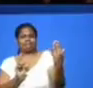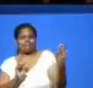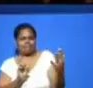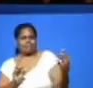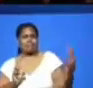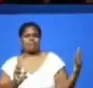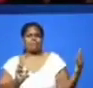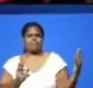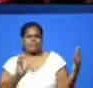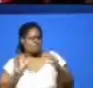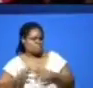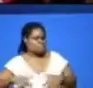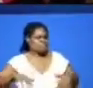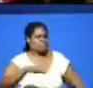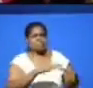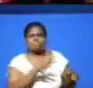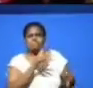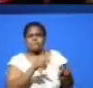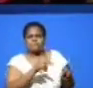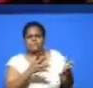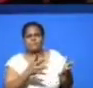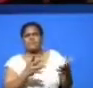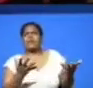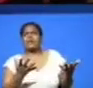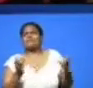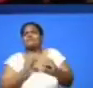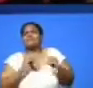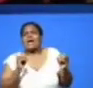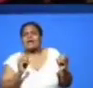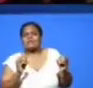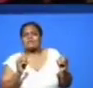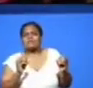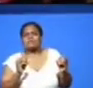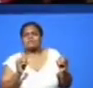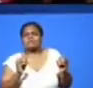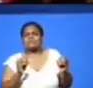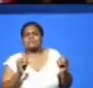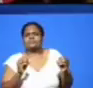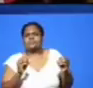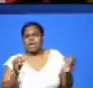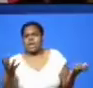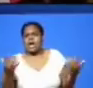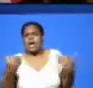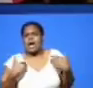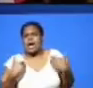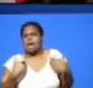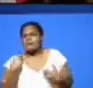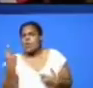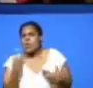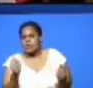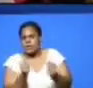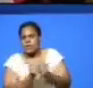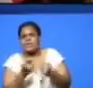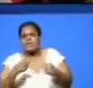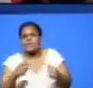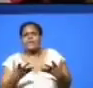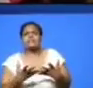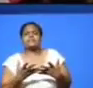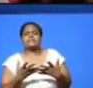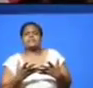ungodliness. One man armed with nothing else but the plain thus said the Lord God. One